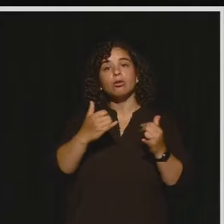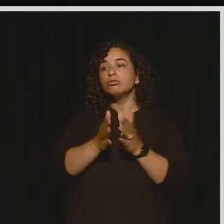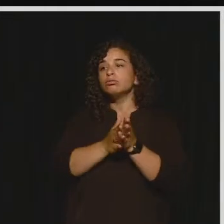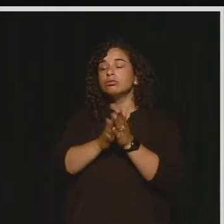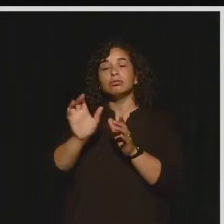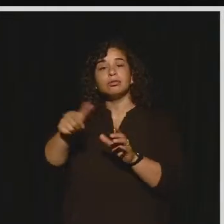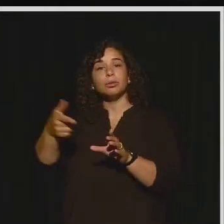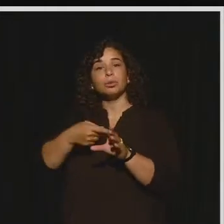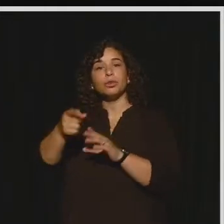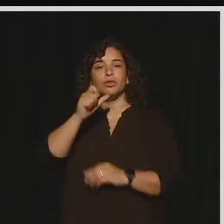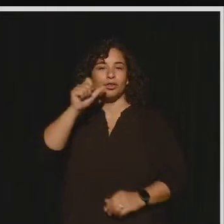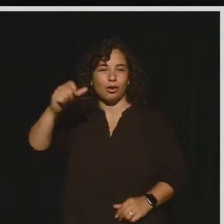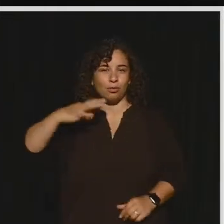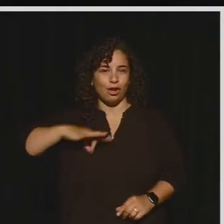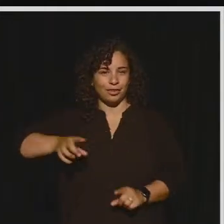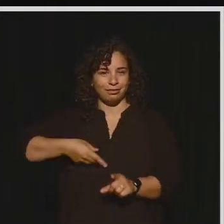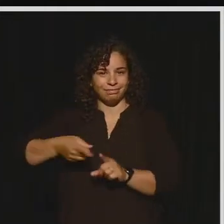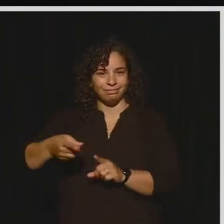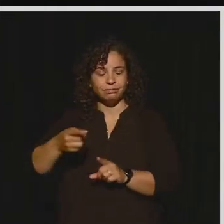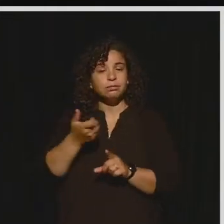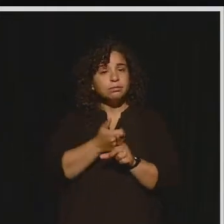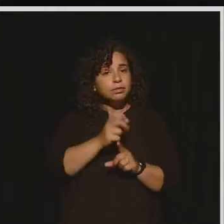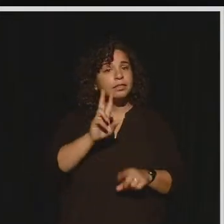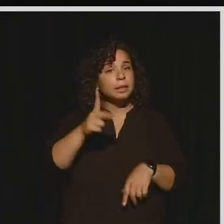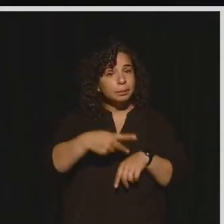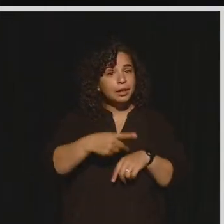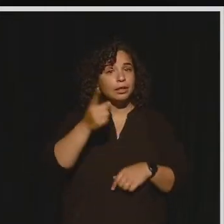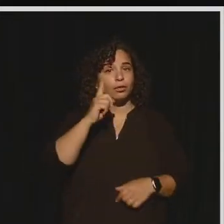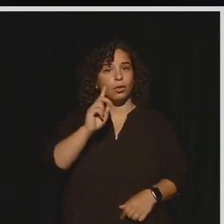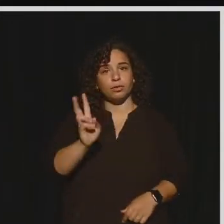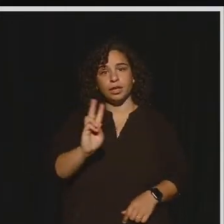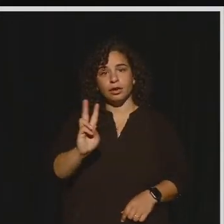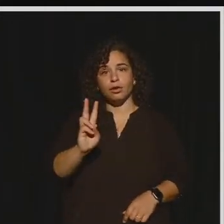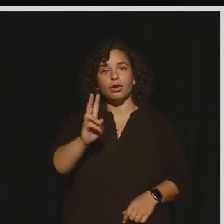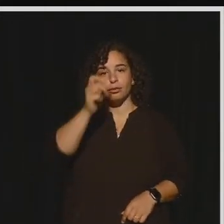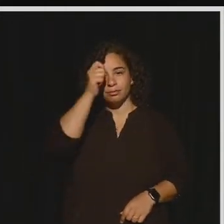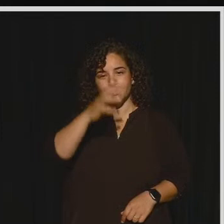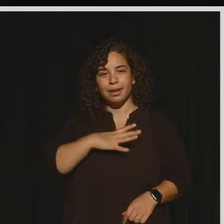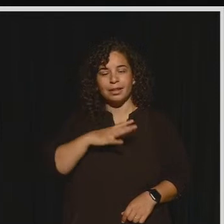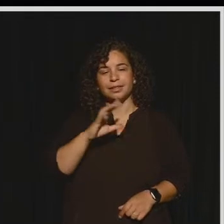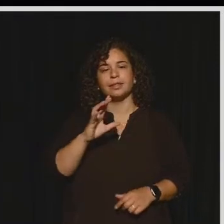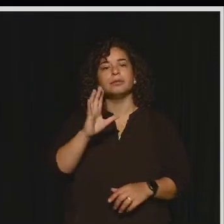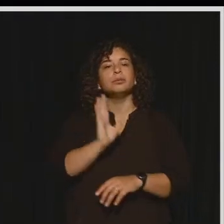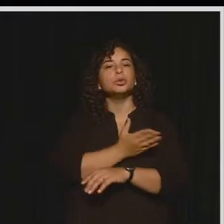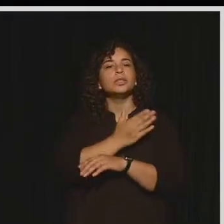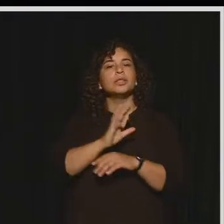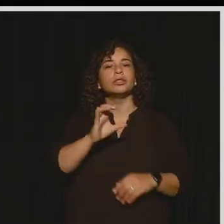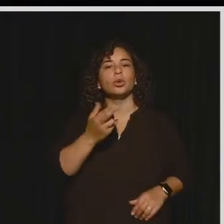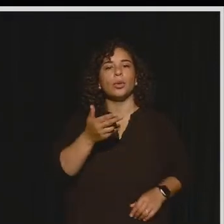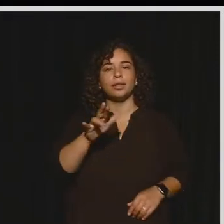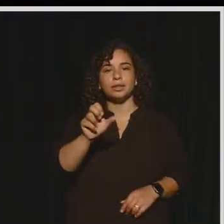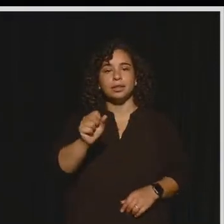in the nonprofit world. He's also vice president of the Vancouver Men's Chorus. Welcome to the panel, Yogi. Thank you very